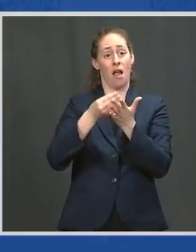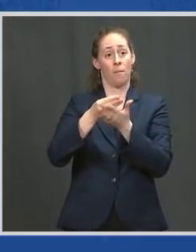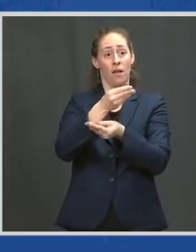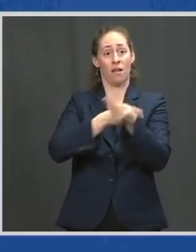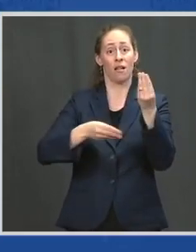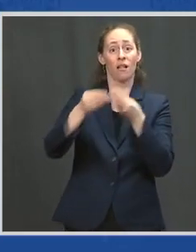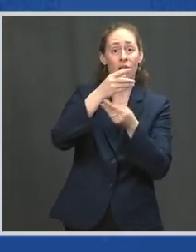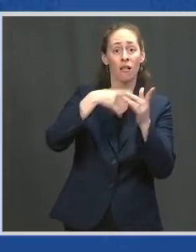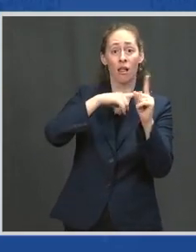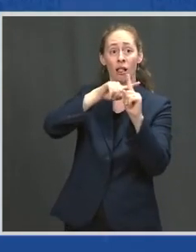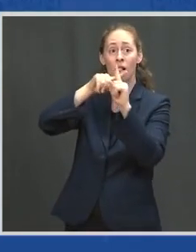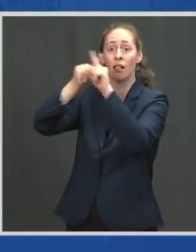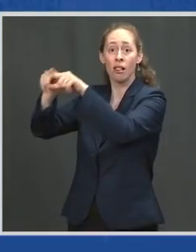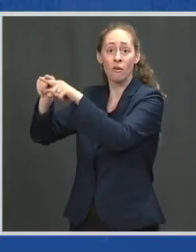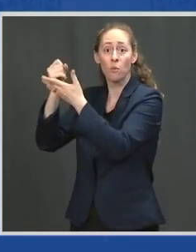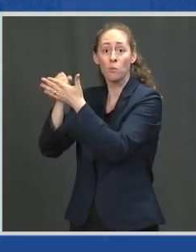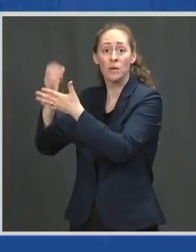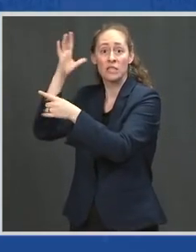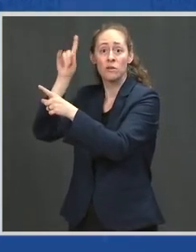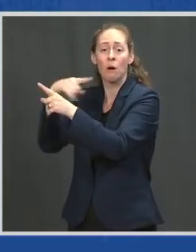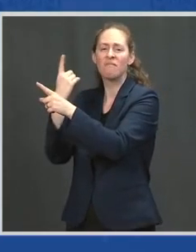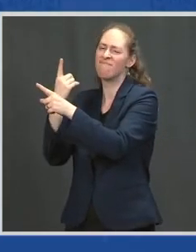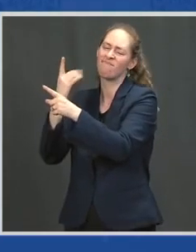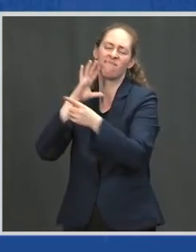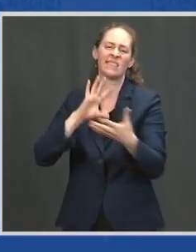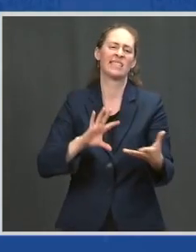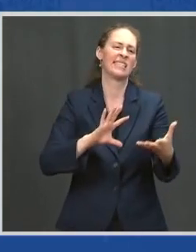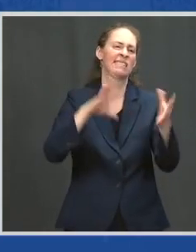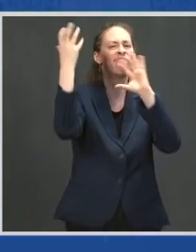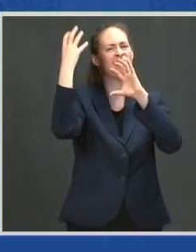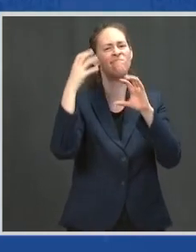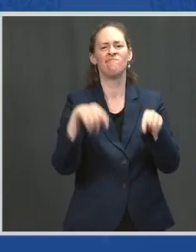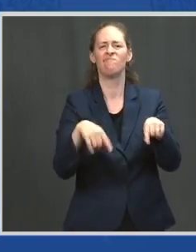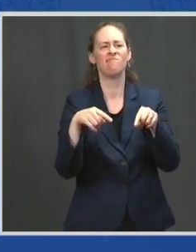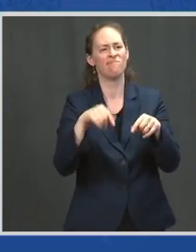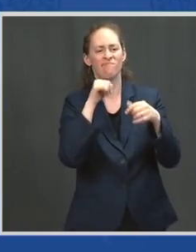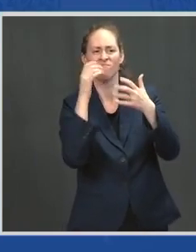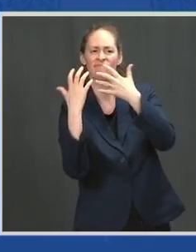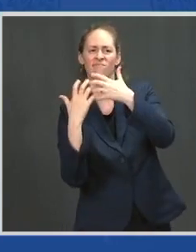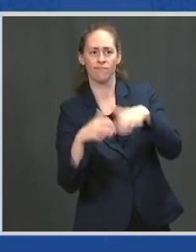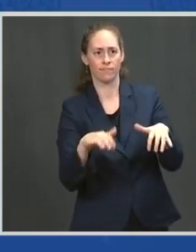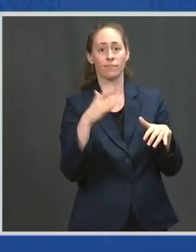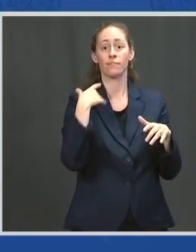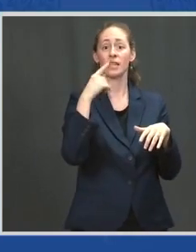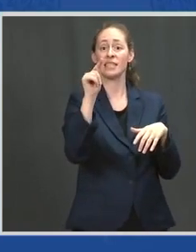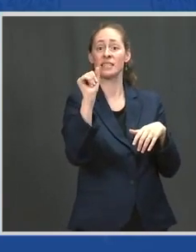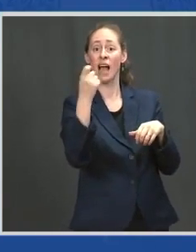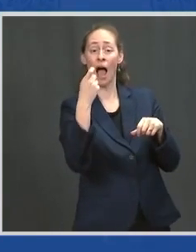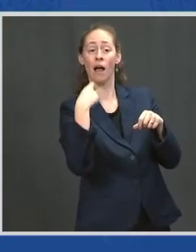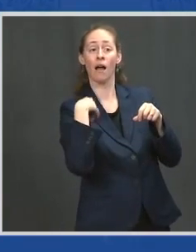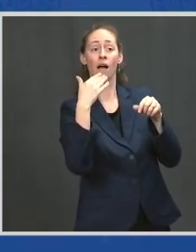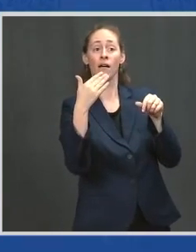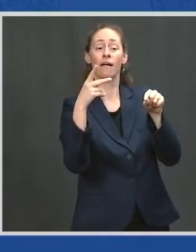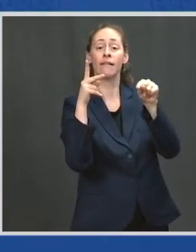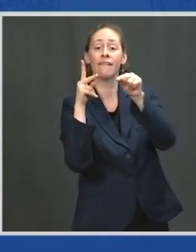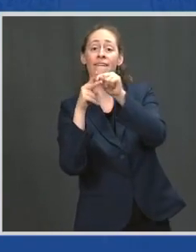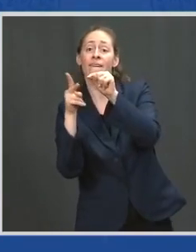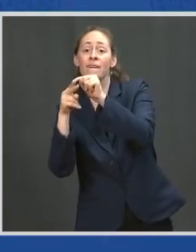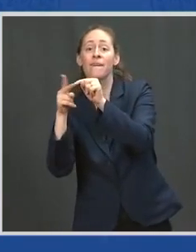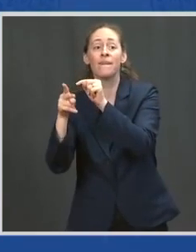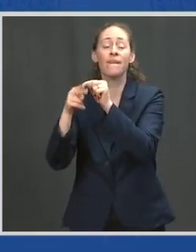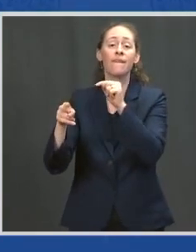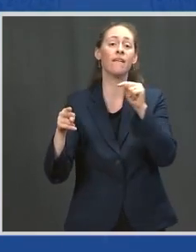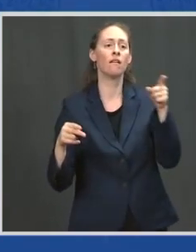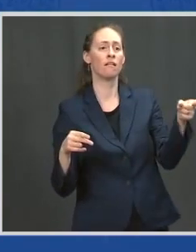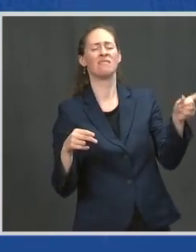we've had an economy that gives every break in the world to the folks who need it the least. It's time to grow the economy from the bottom up and the